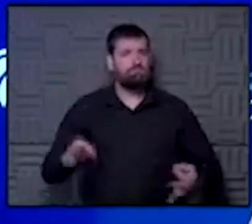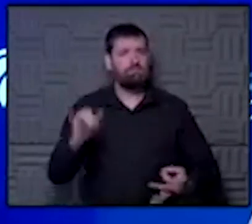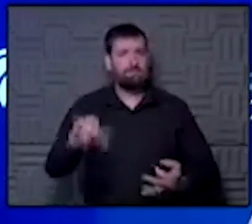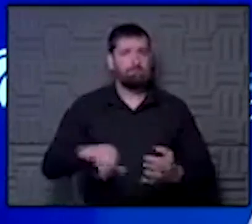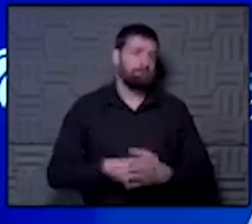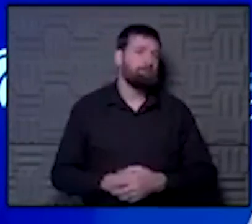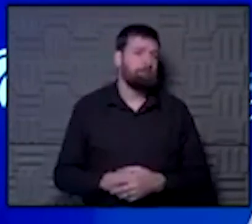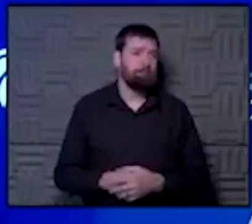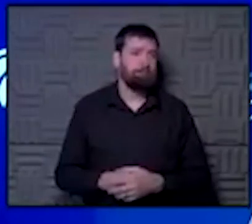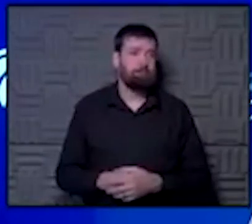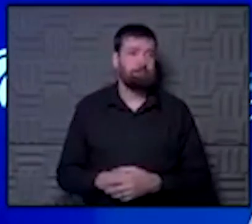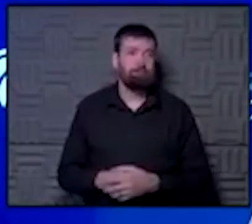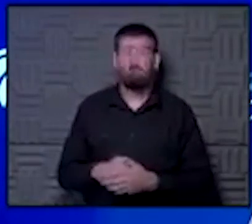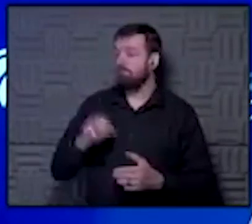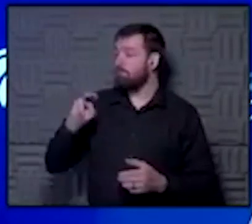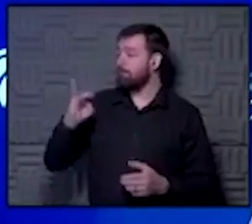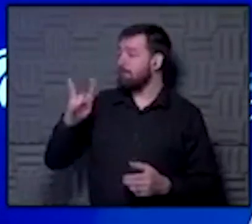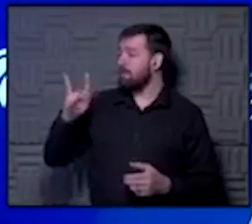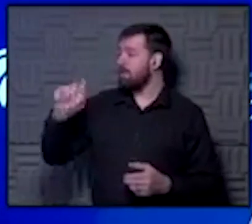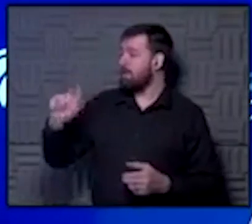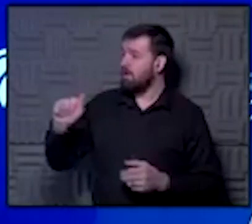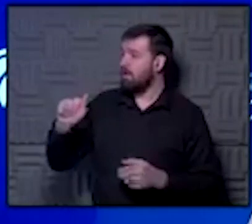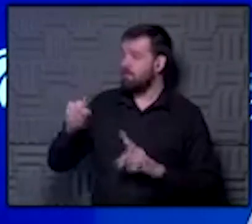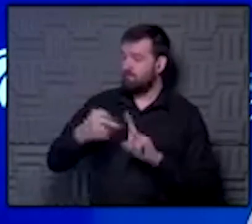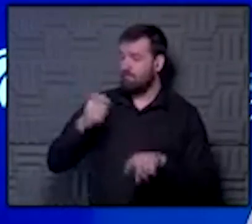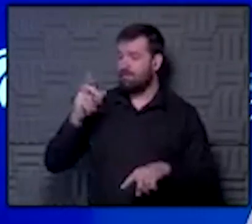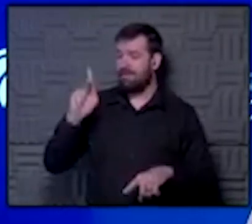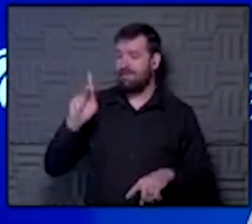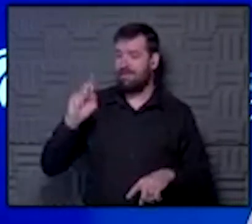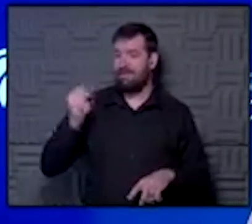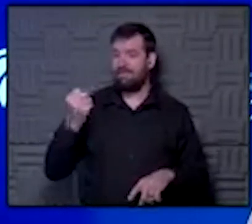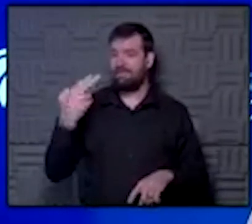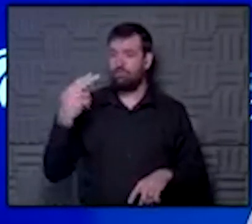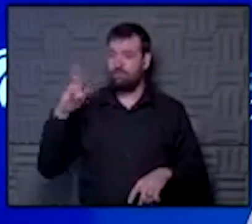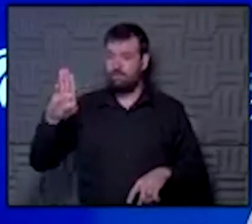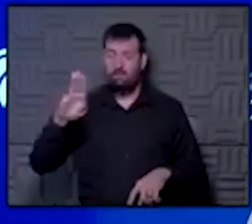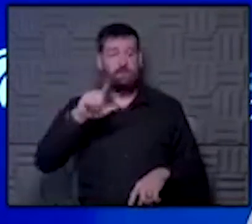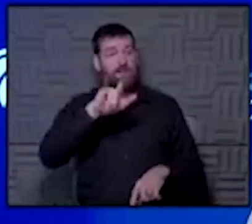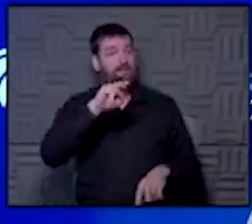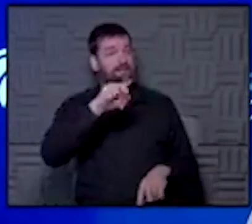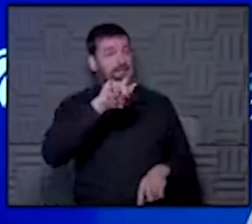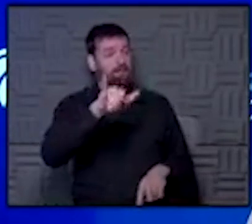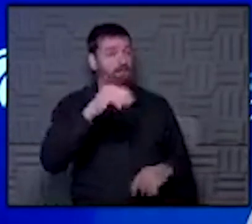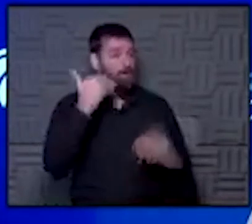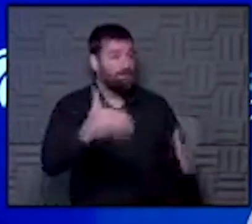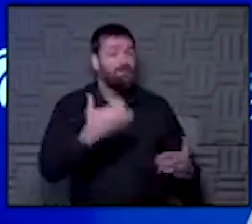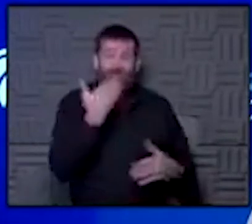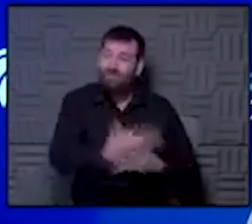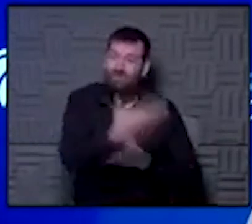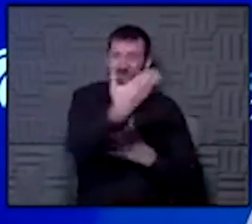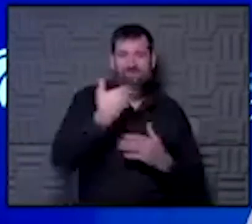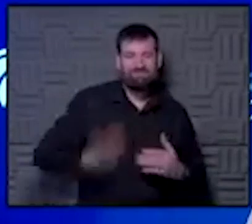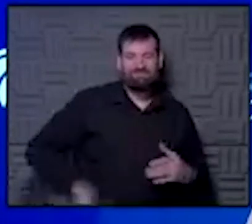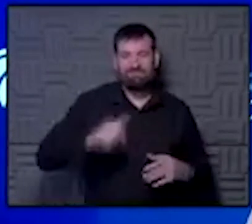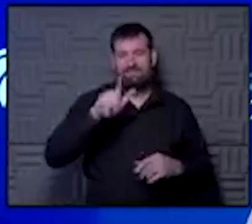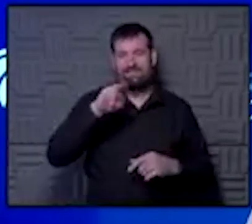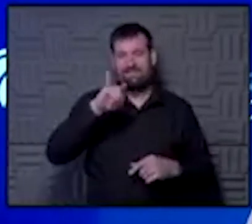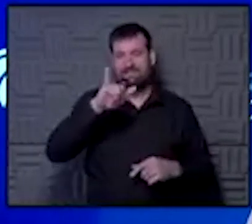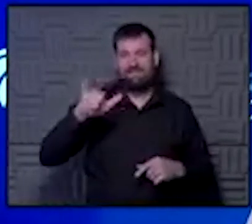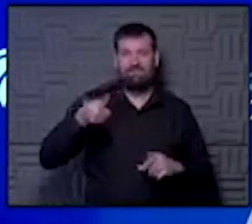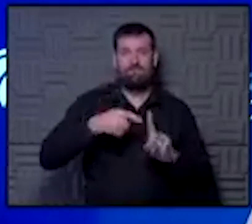lives. Yeah. So. We have a media question on the line from KSHB. Okay. Lindsay, go ahead. Hey, good morning. It's Lindsay from